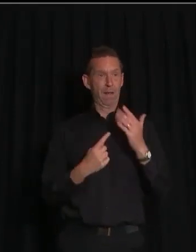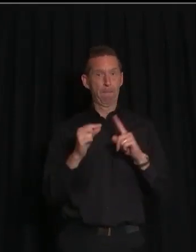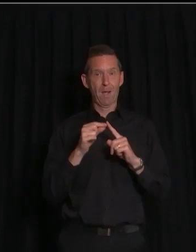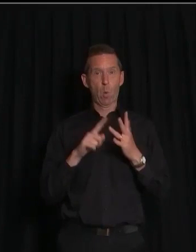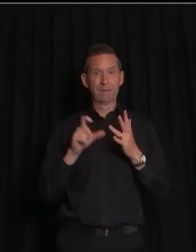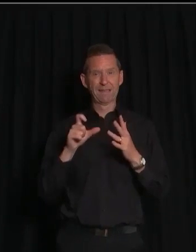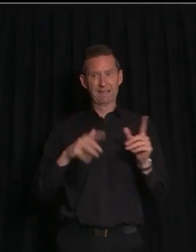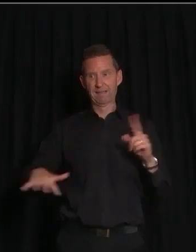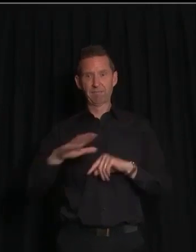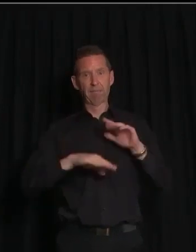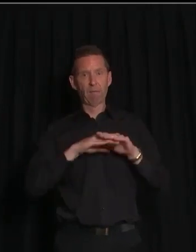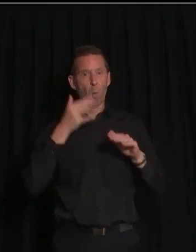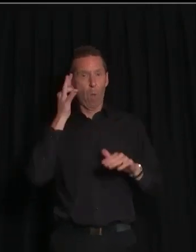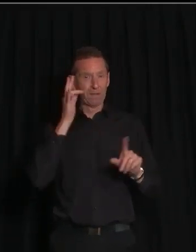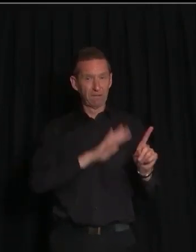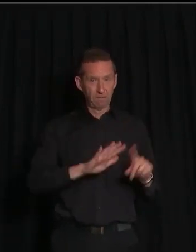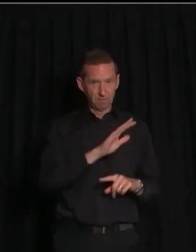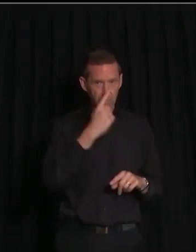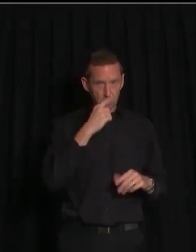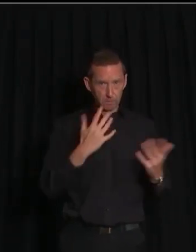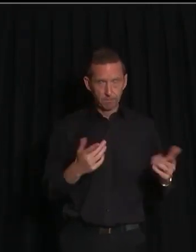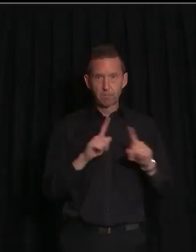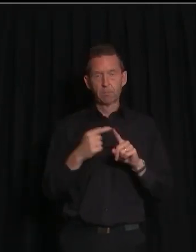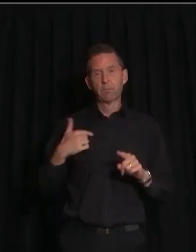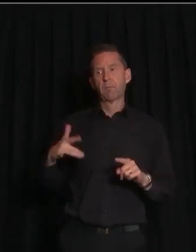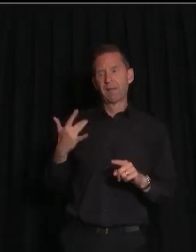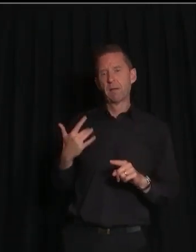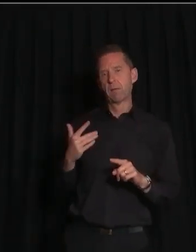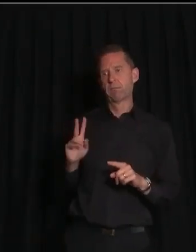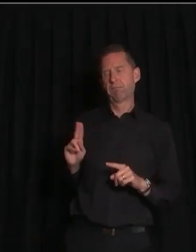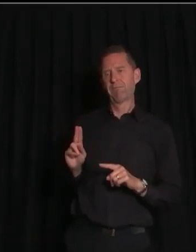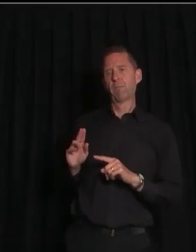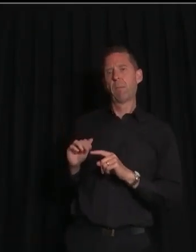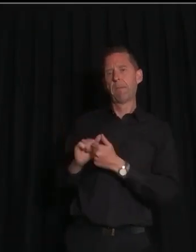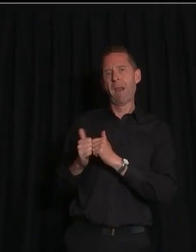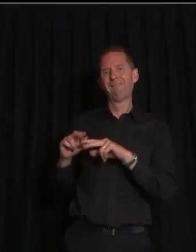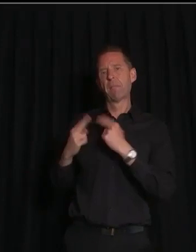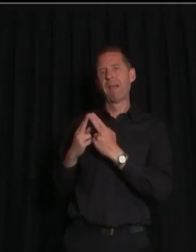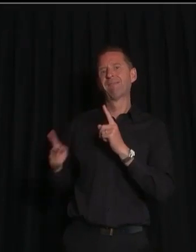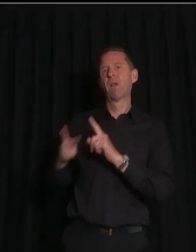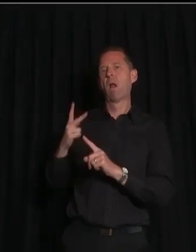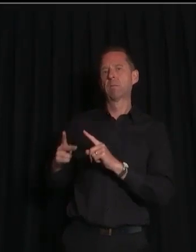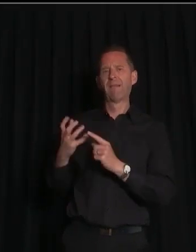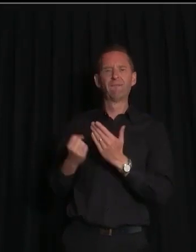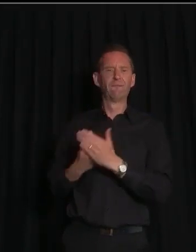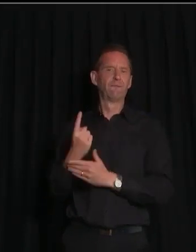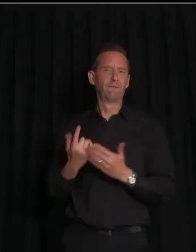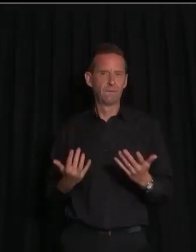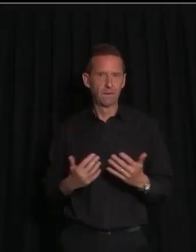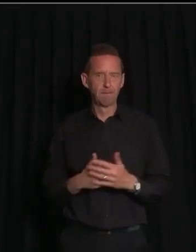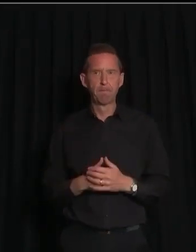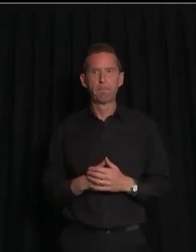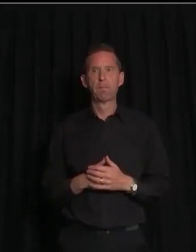community, and I'm also a survivor advocate of intimate partner and family violence, and one of